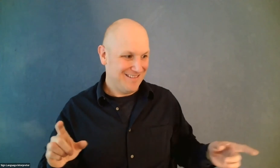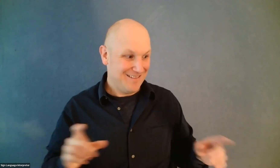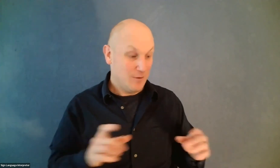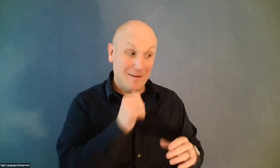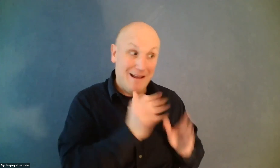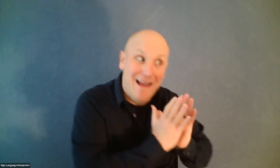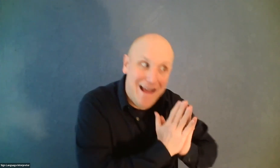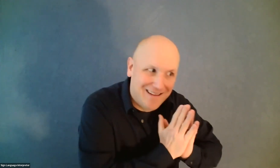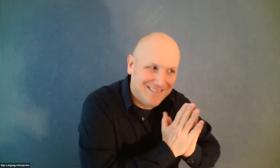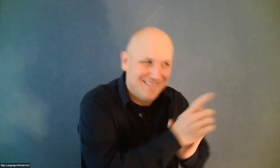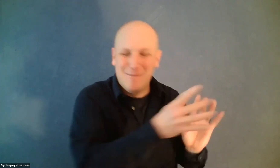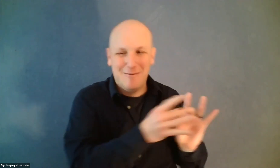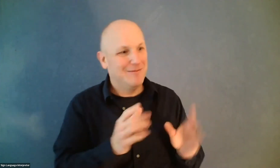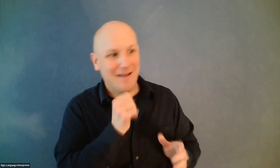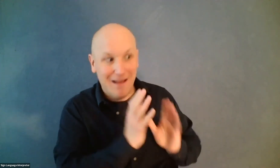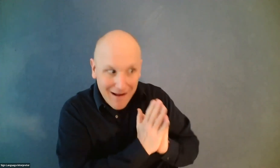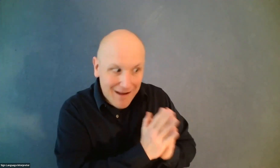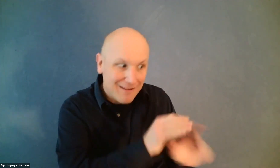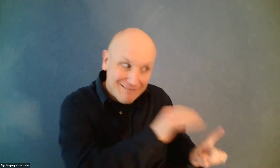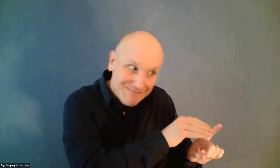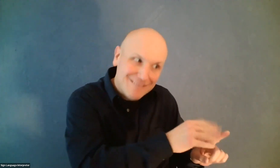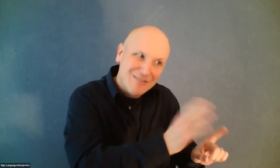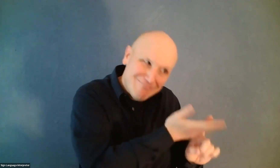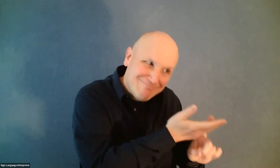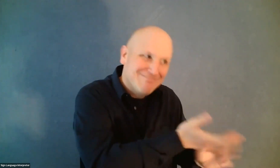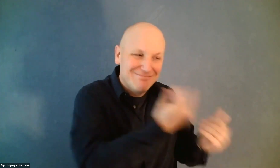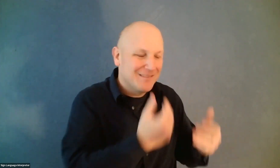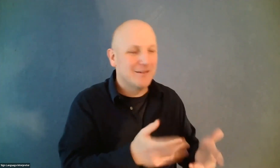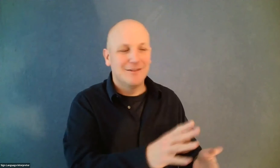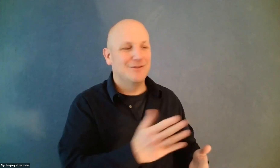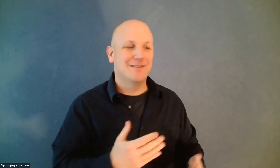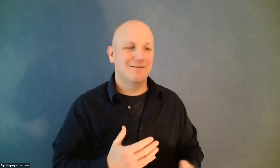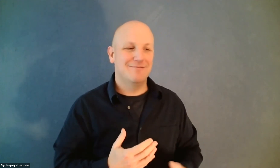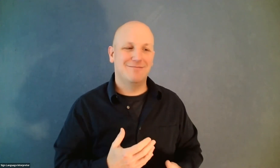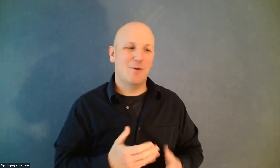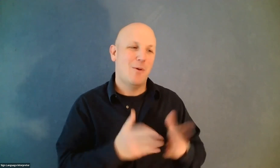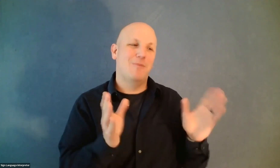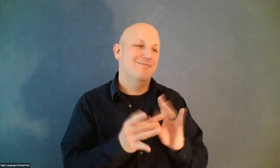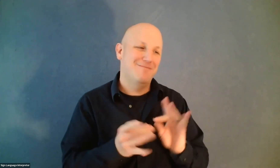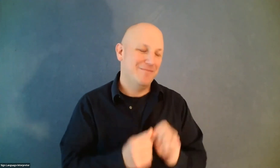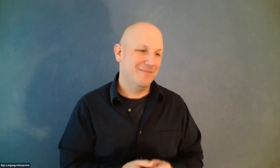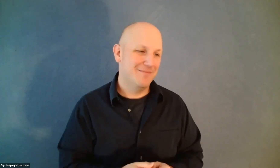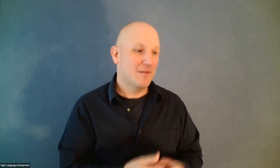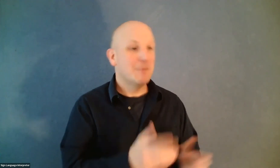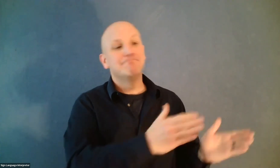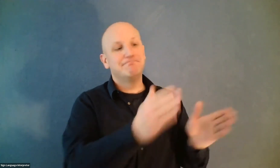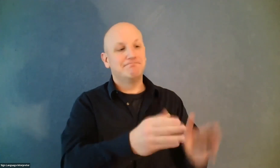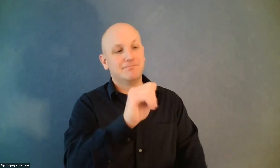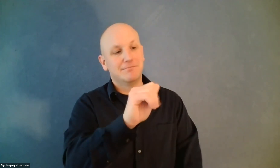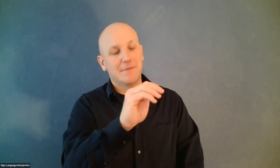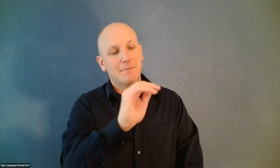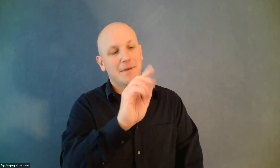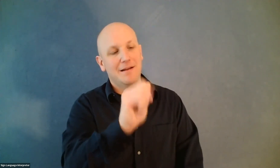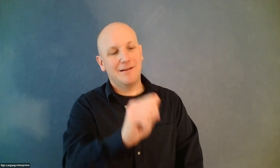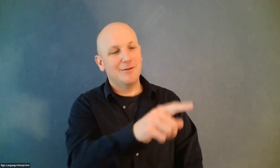about you, Amanda? What made you decide to pursue law? Well, like I said, my brothers